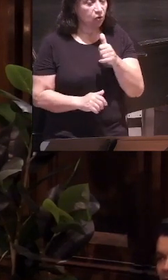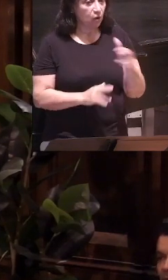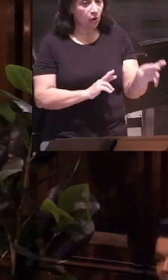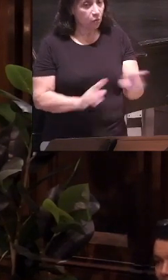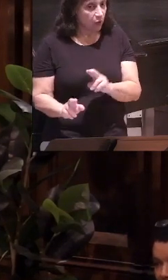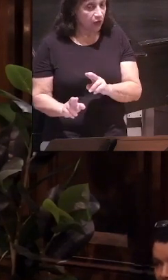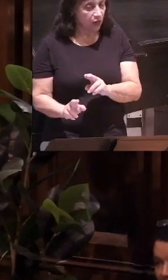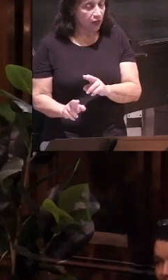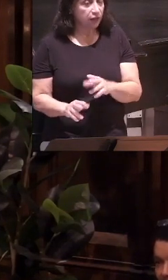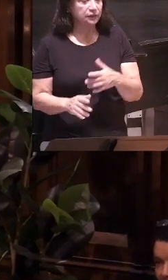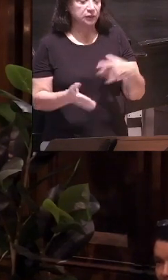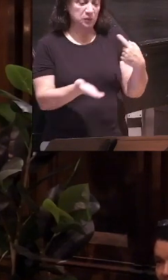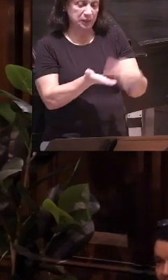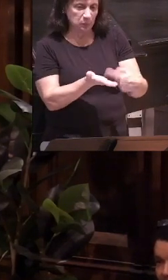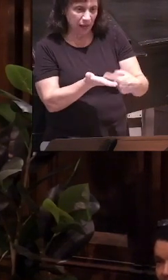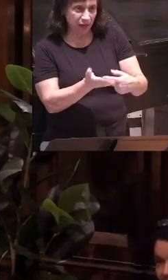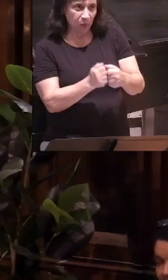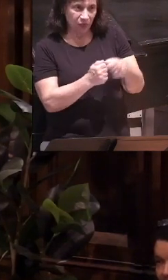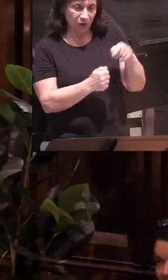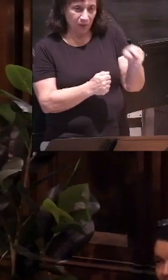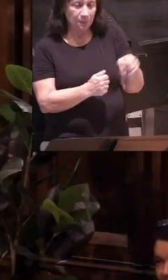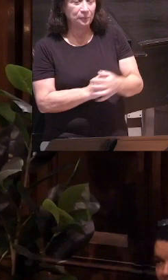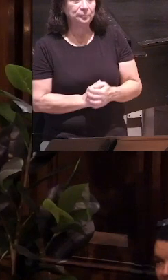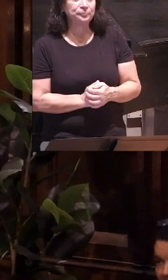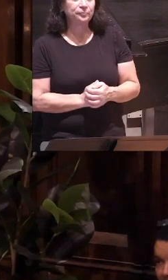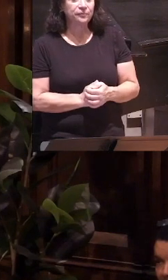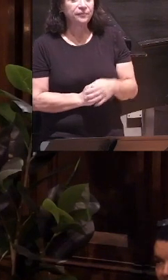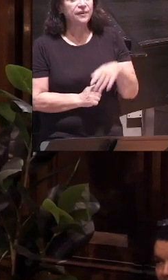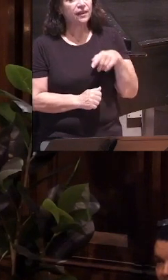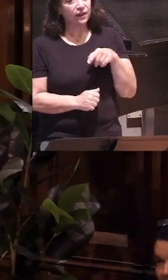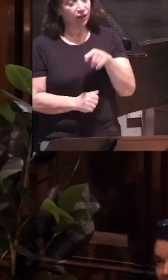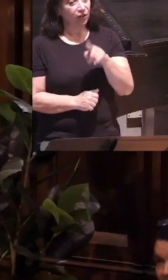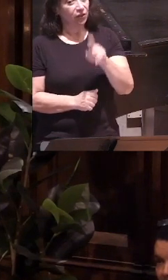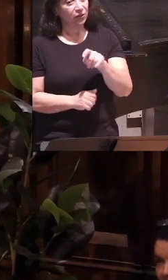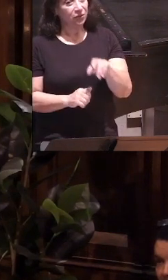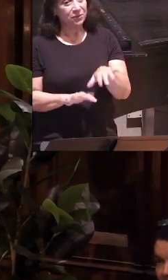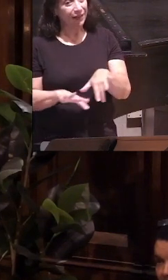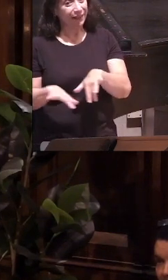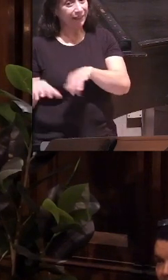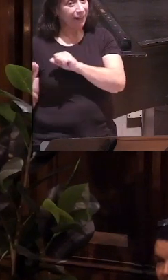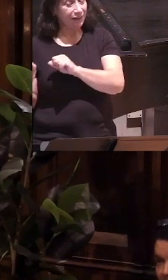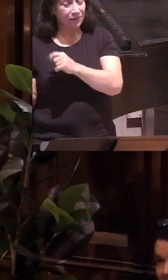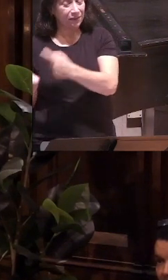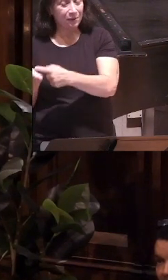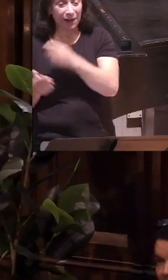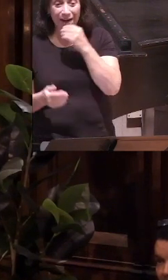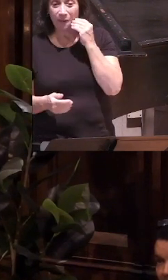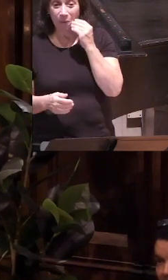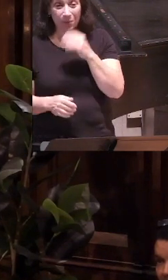prepared to debate with Earl, you'd best just leave your debate at home.